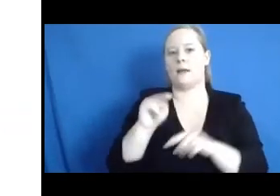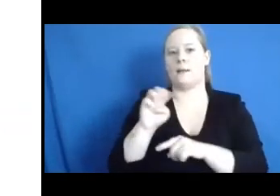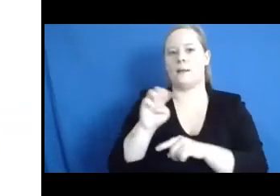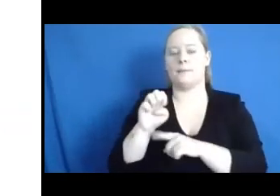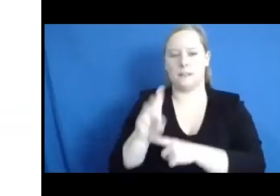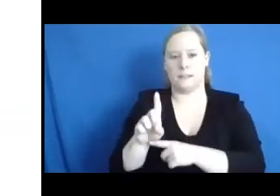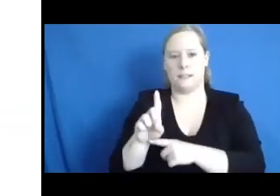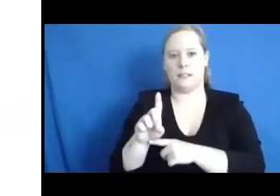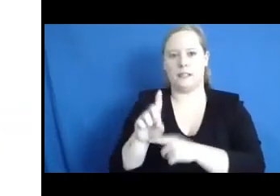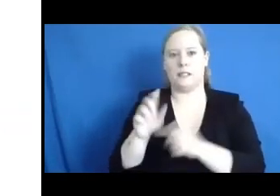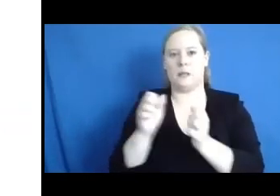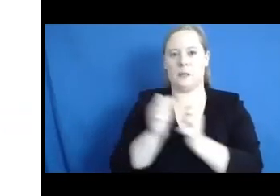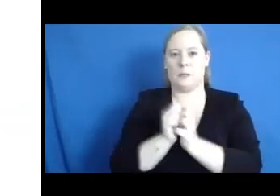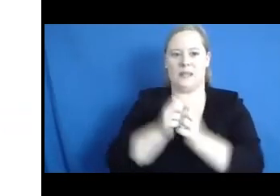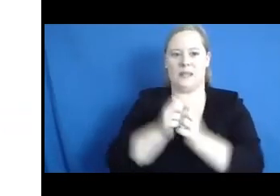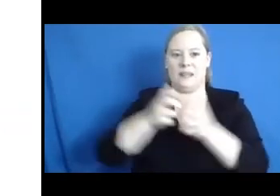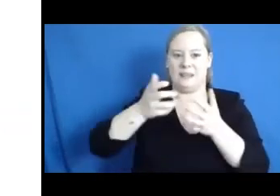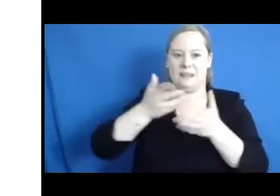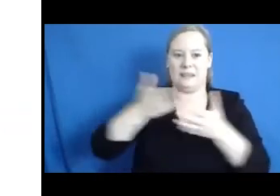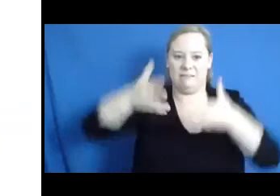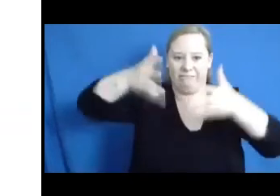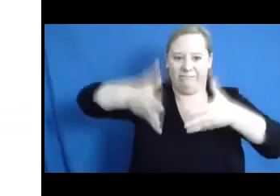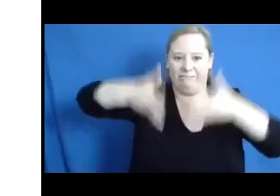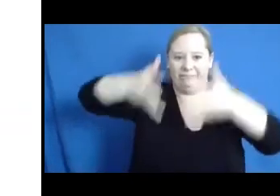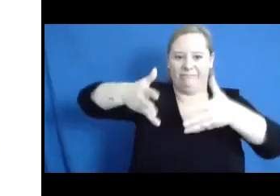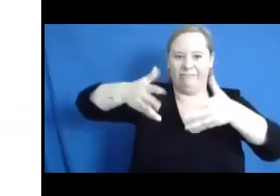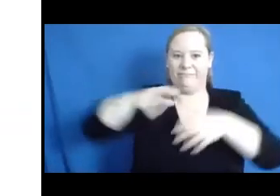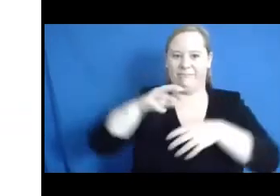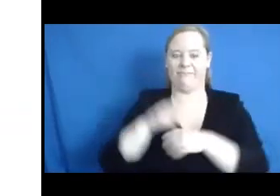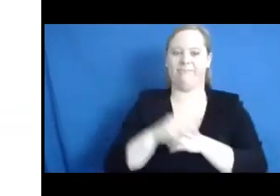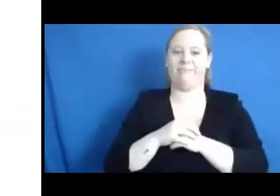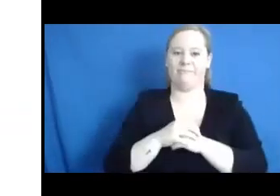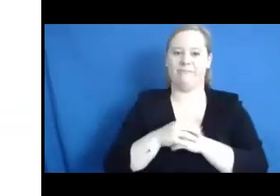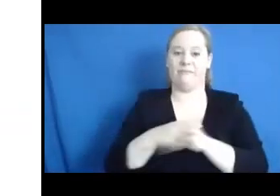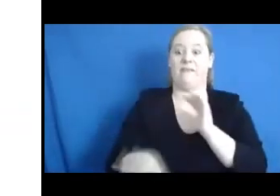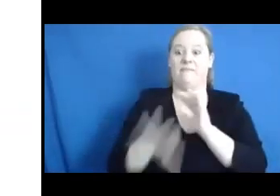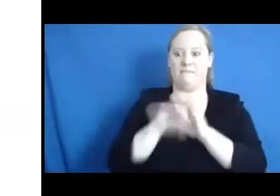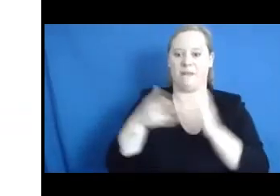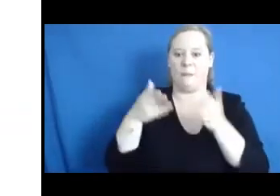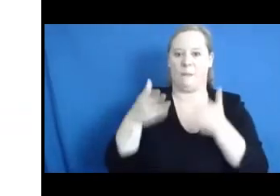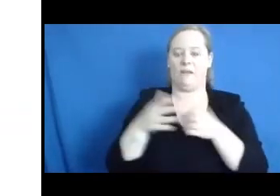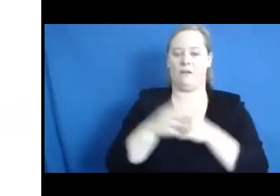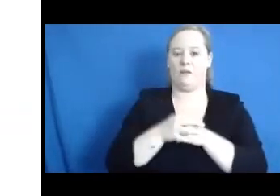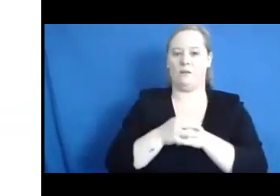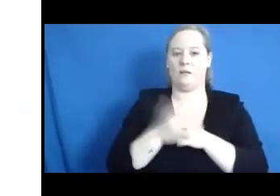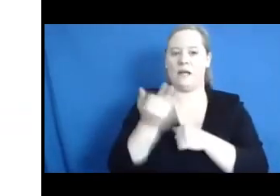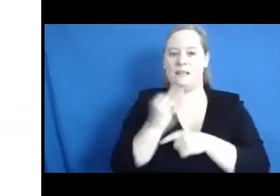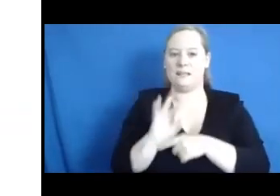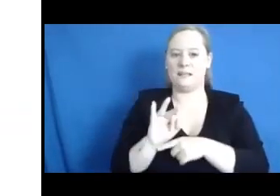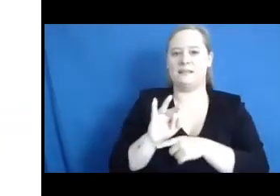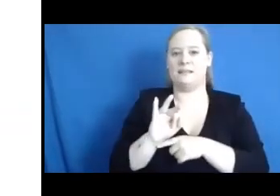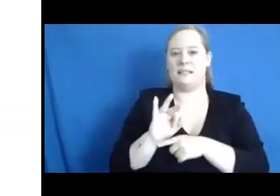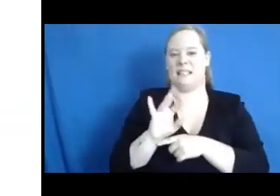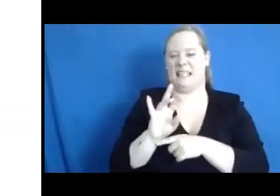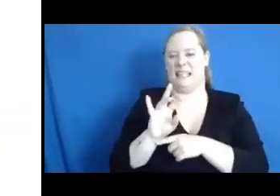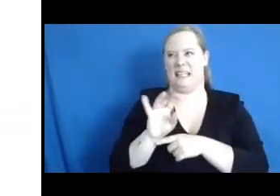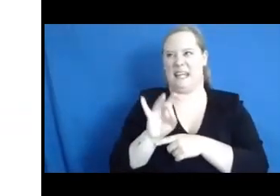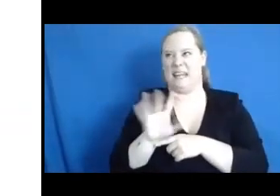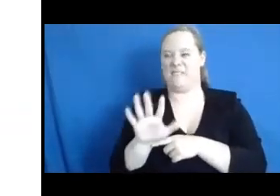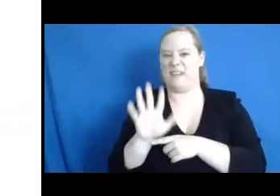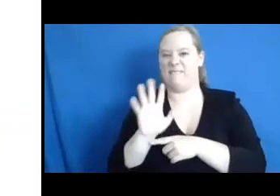chlorinated solvents that had been found in some of the lagoons. In 1985, around that time, there